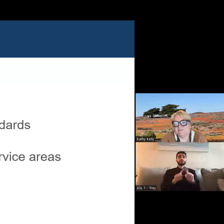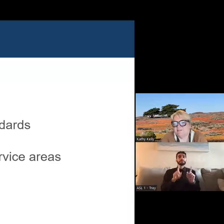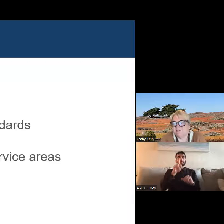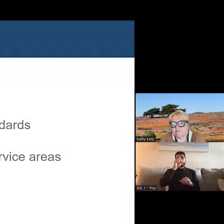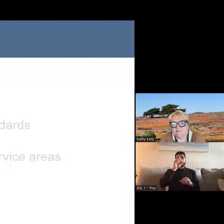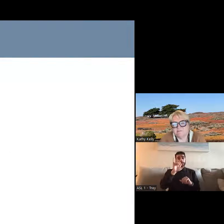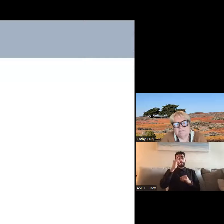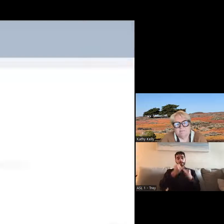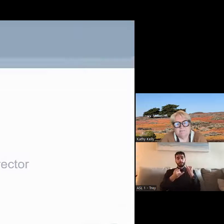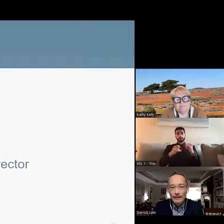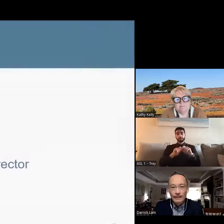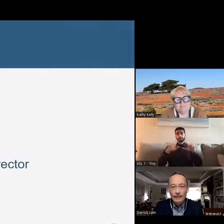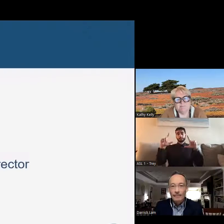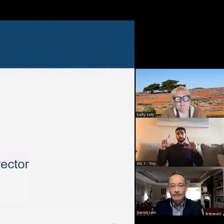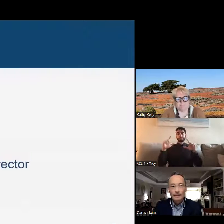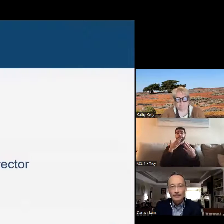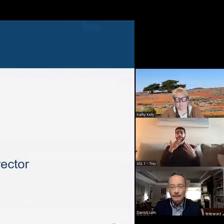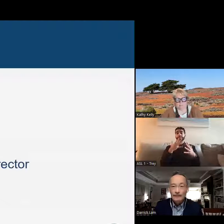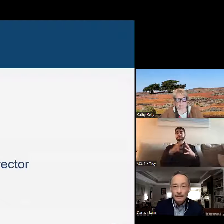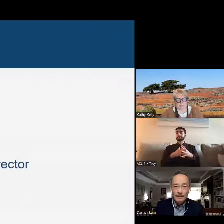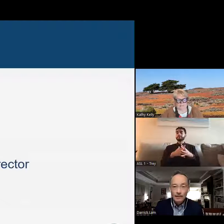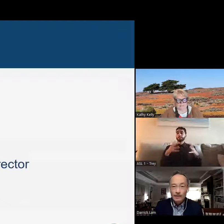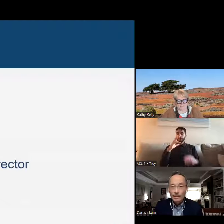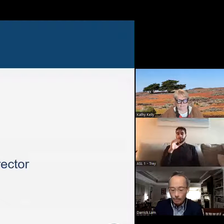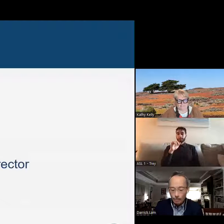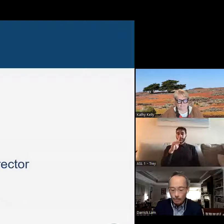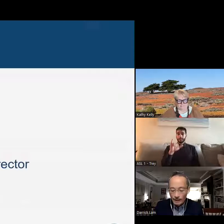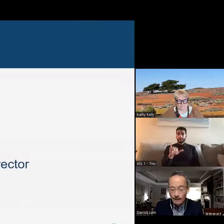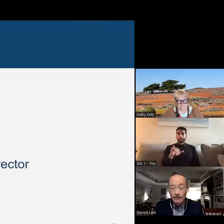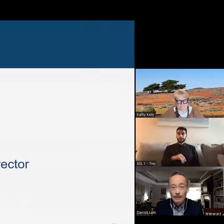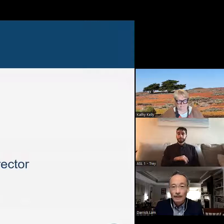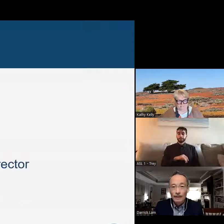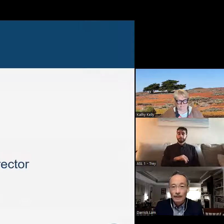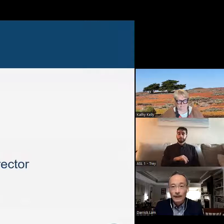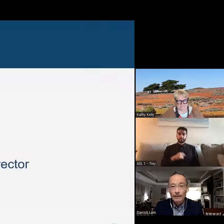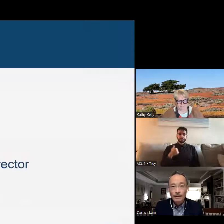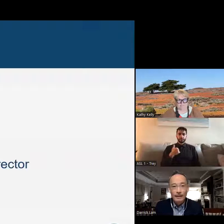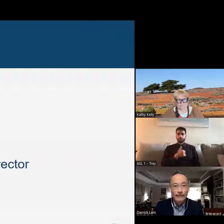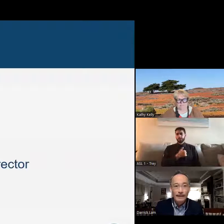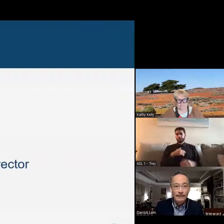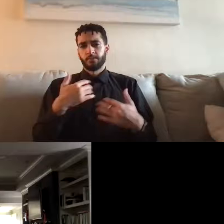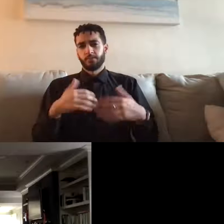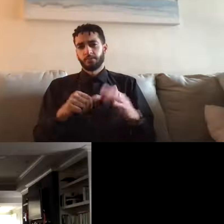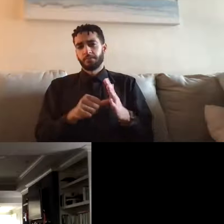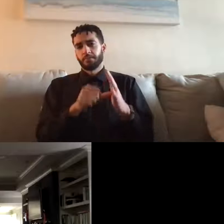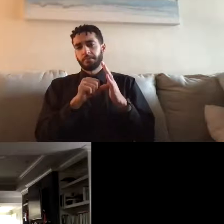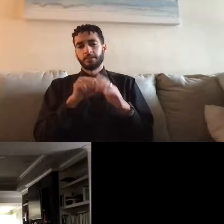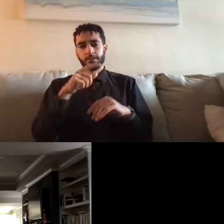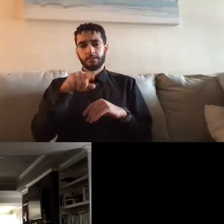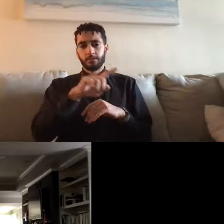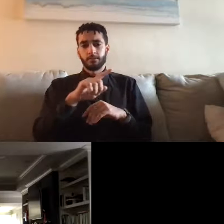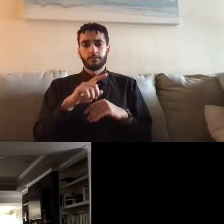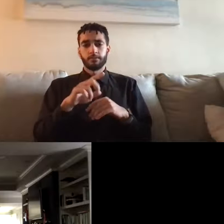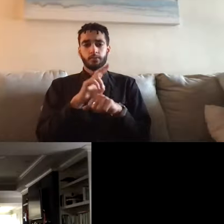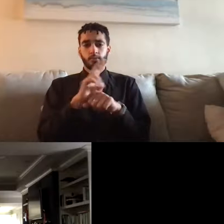you. Thank you so much, Kathy. I'm especially impressed by your language capacity,